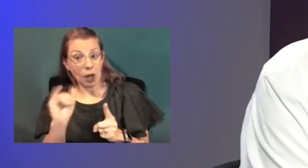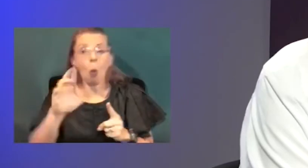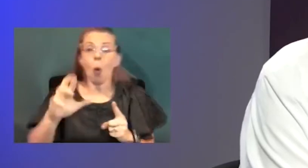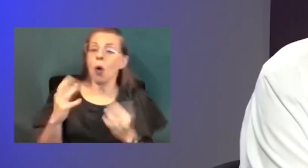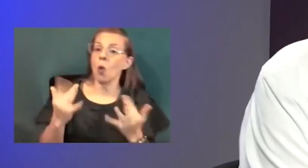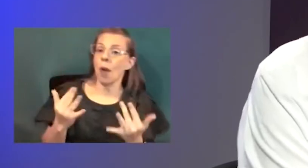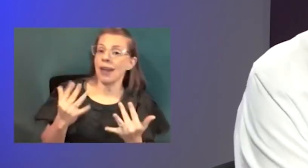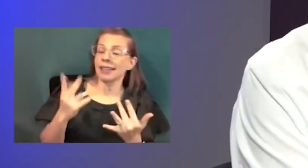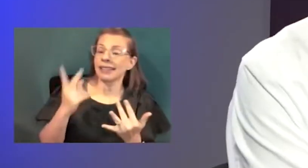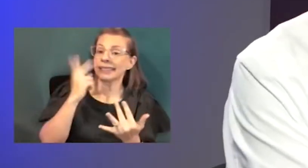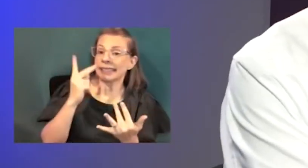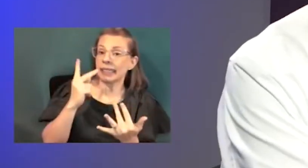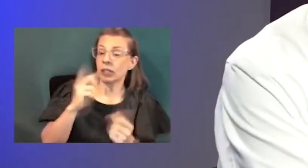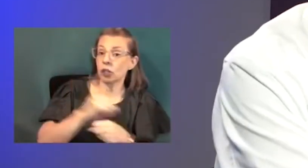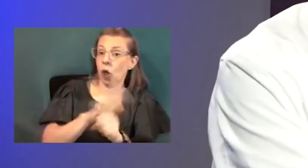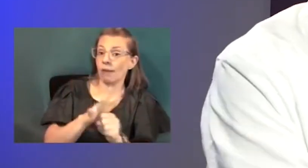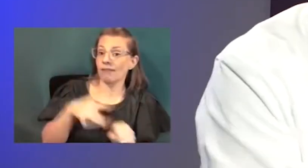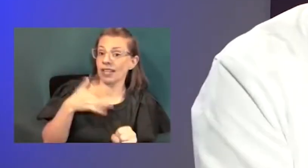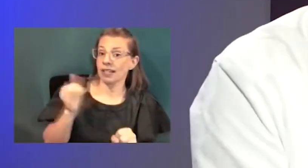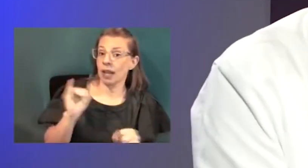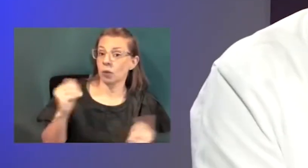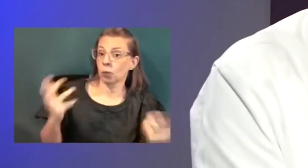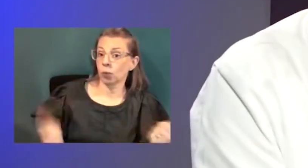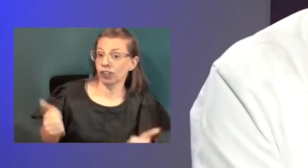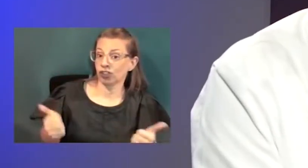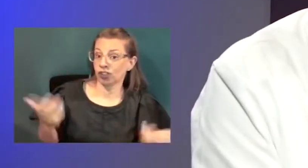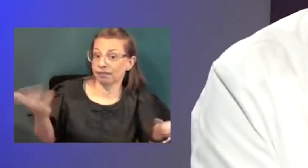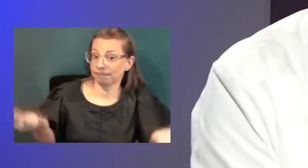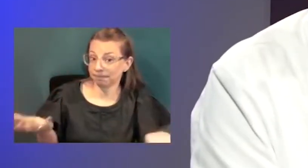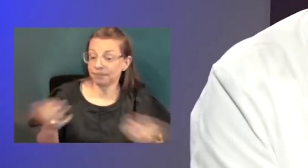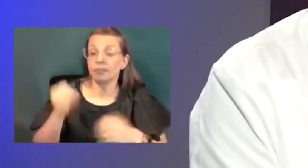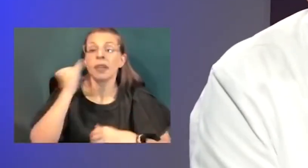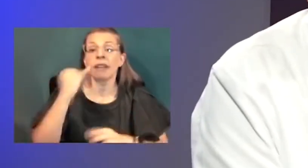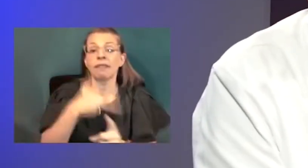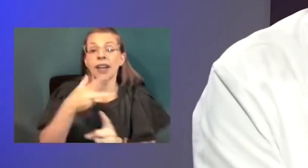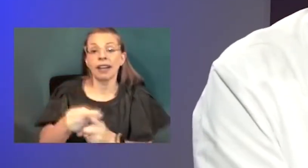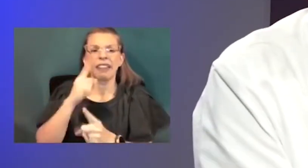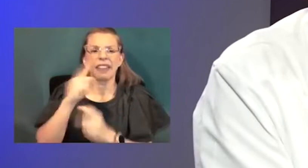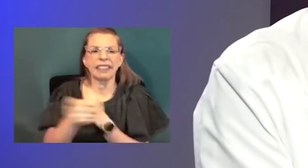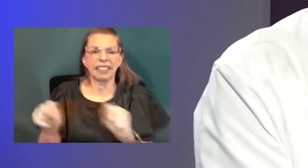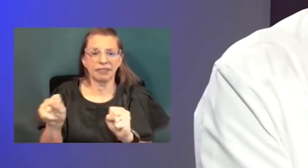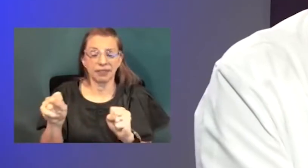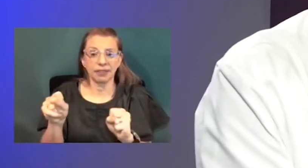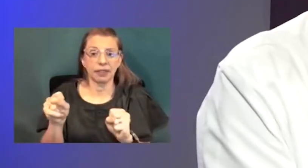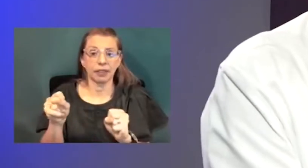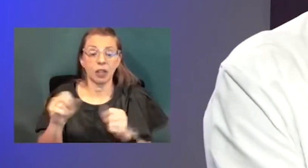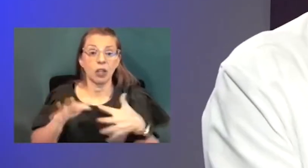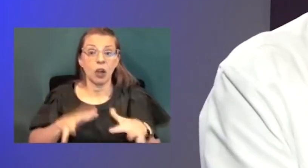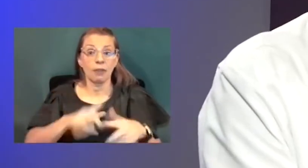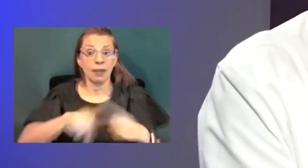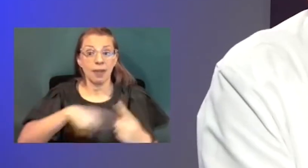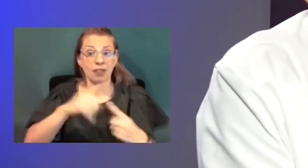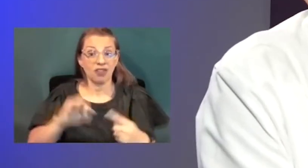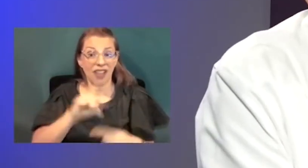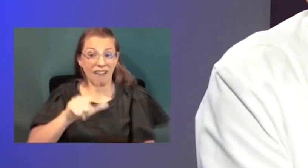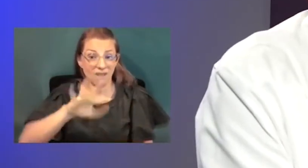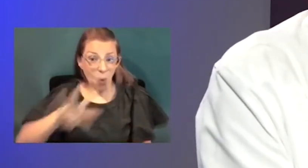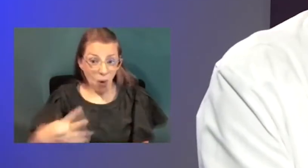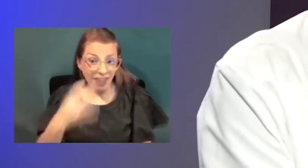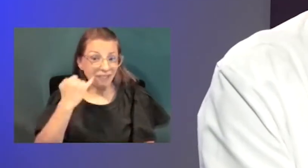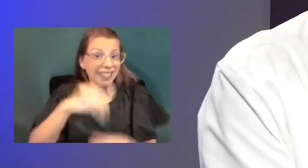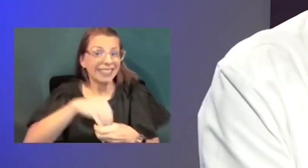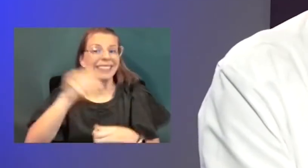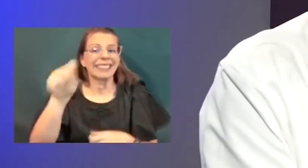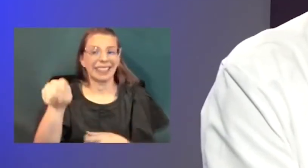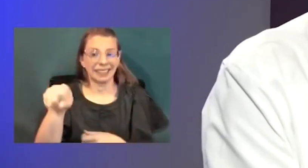like? And I think that's the dilemma people face. So if you're vaccinated, I think you're a lot safer. Am I nervous about the 4th of July holiday? If you're inside, I'm nervous. If